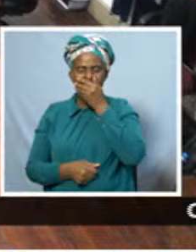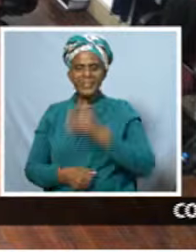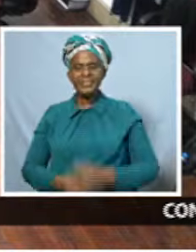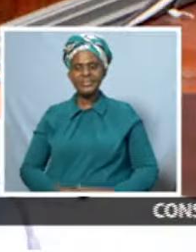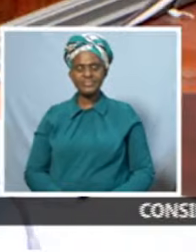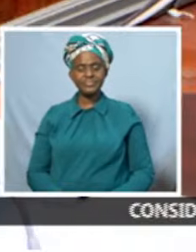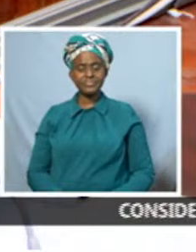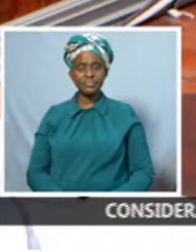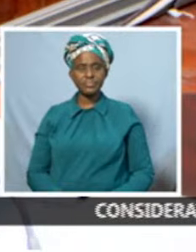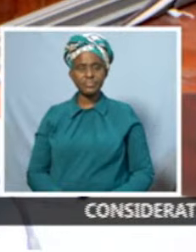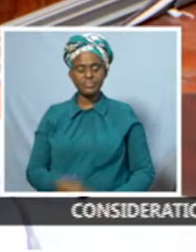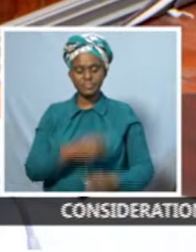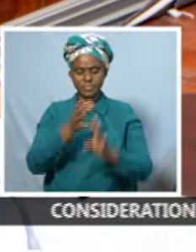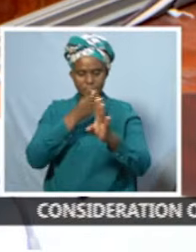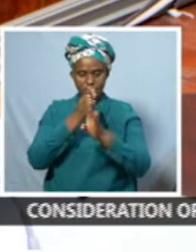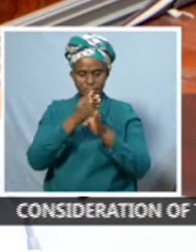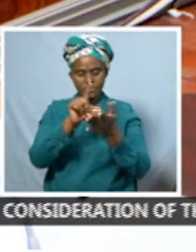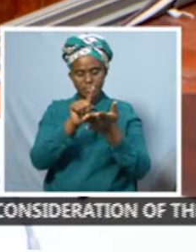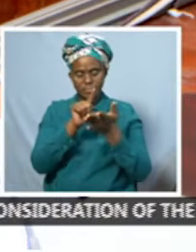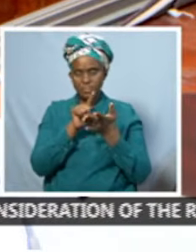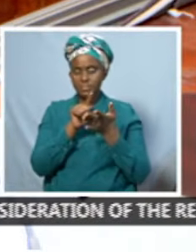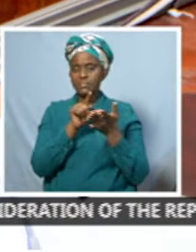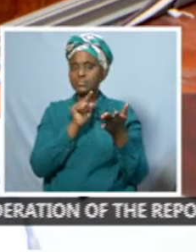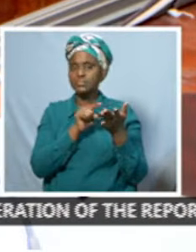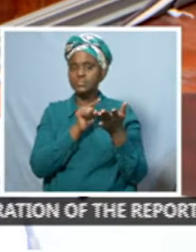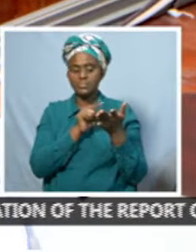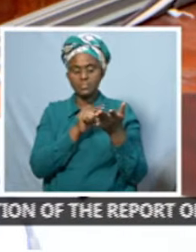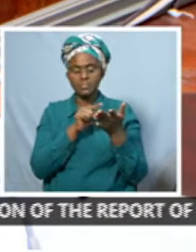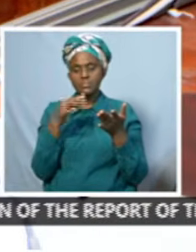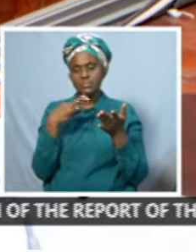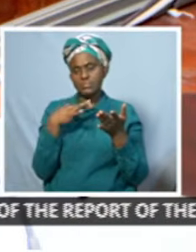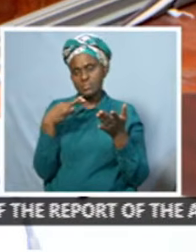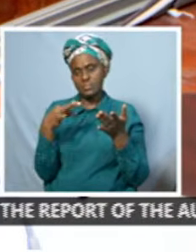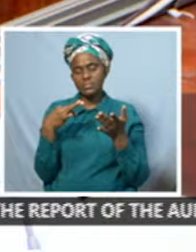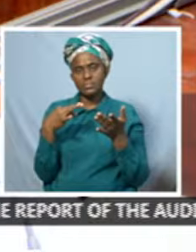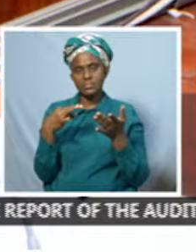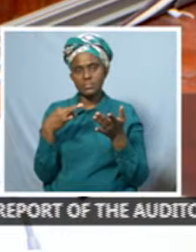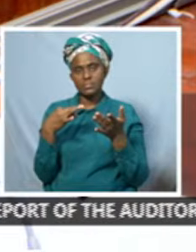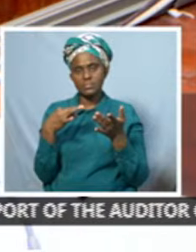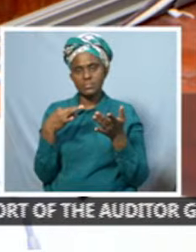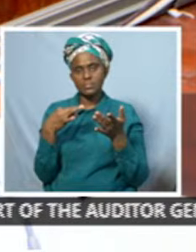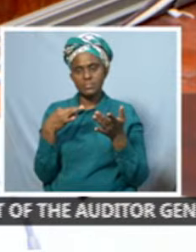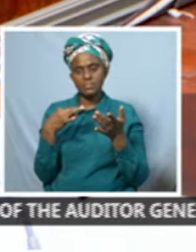The response towards loan applications.